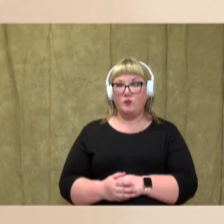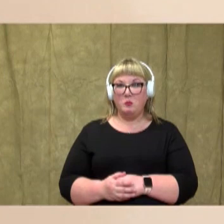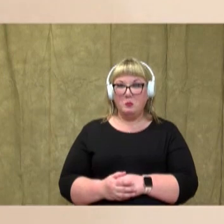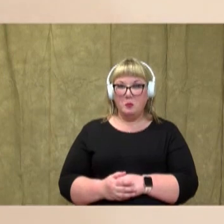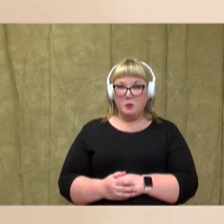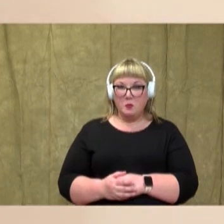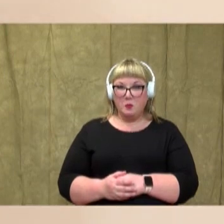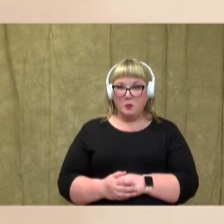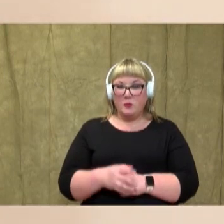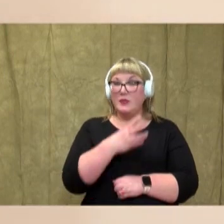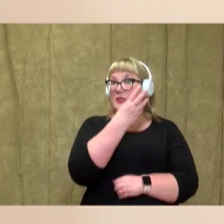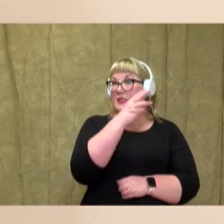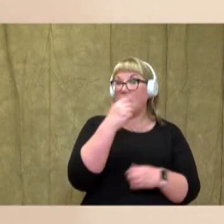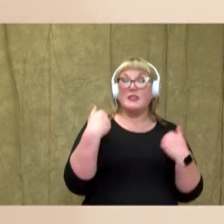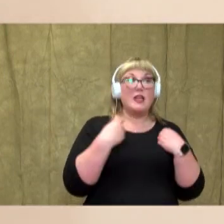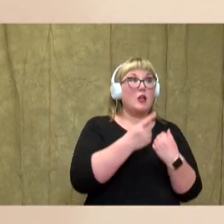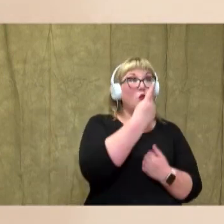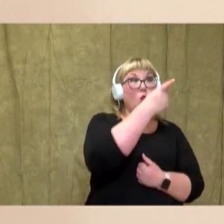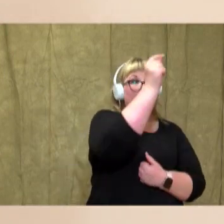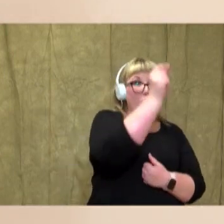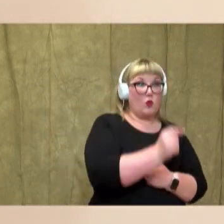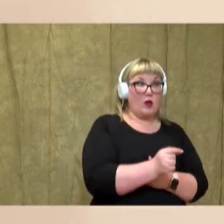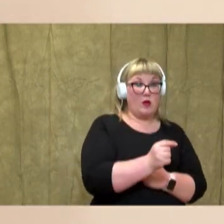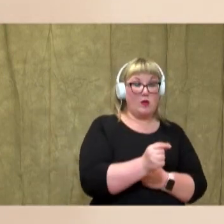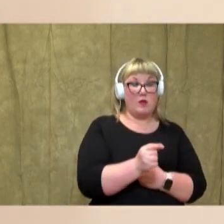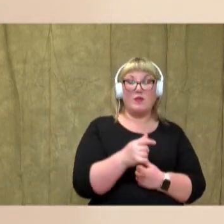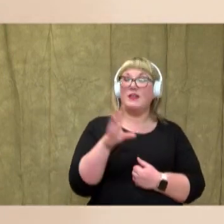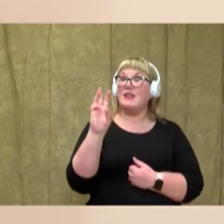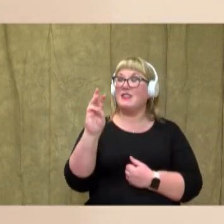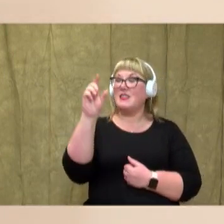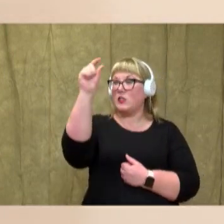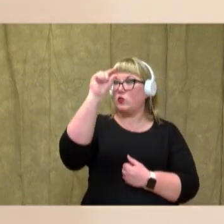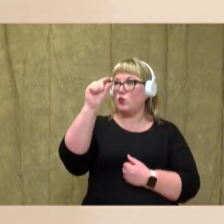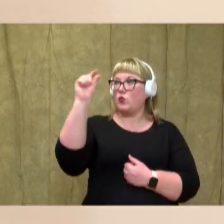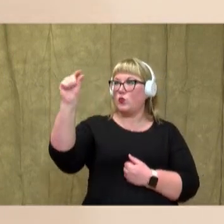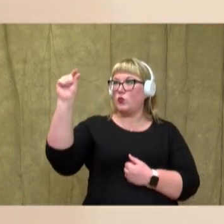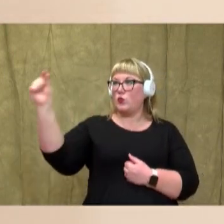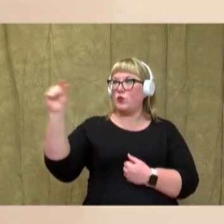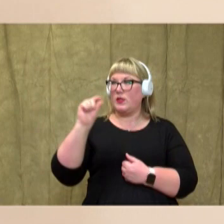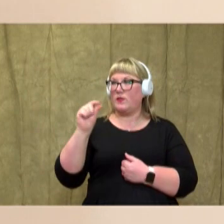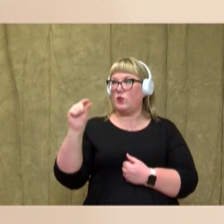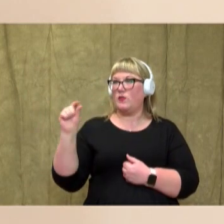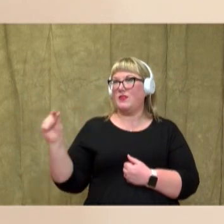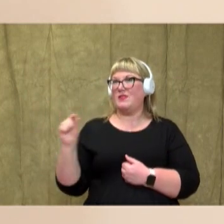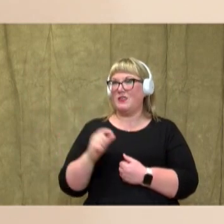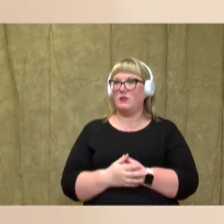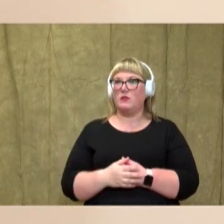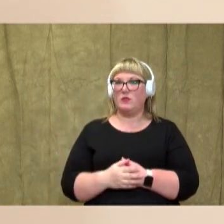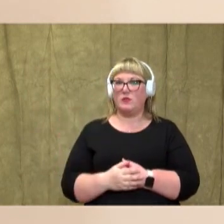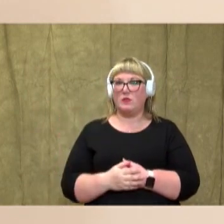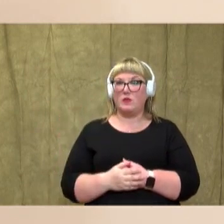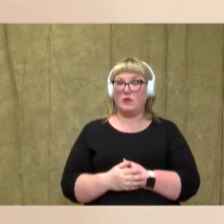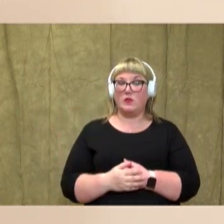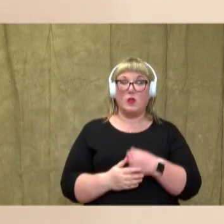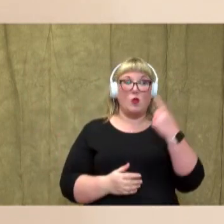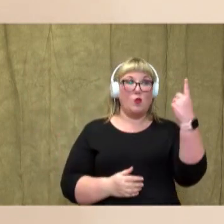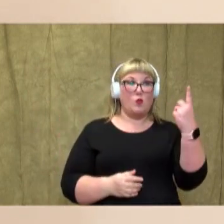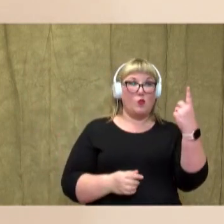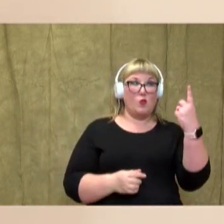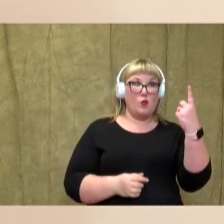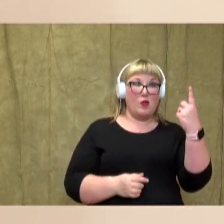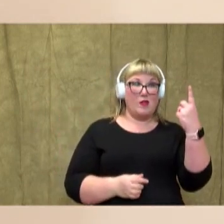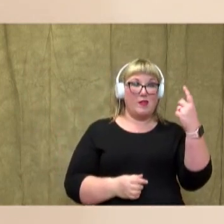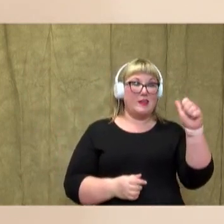I have 1 rod and 6 cubes to represent 16. The 1 in the